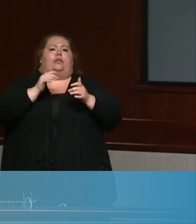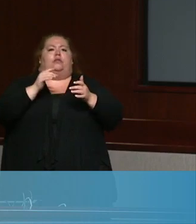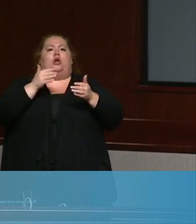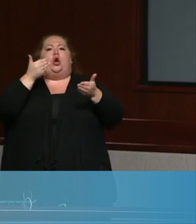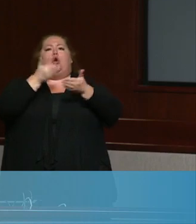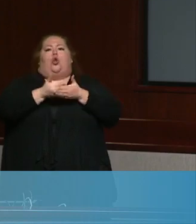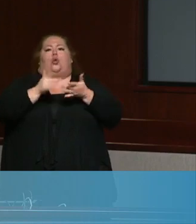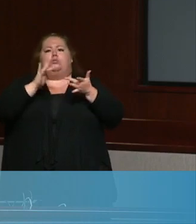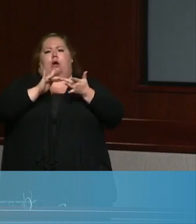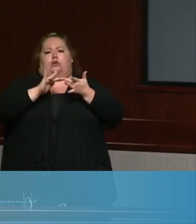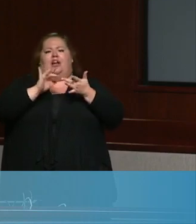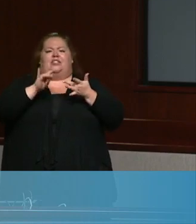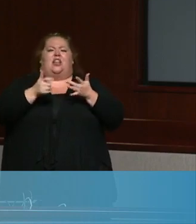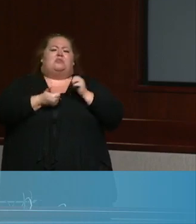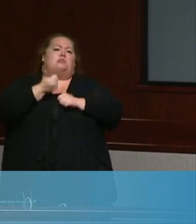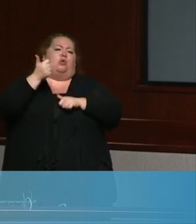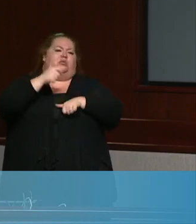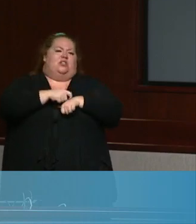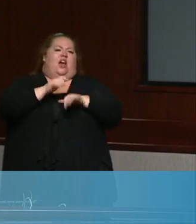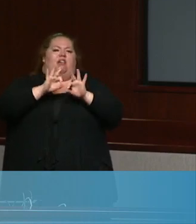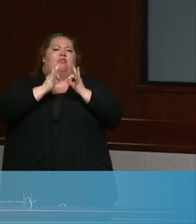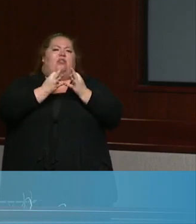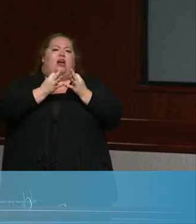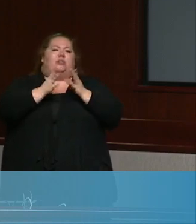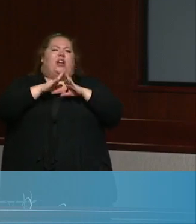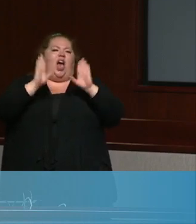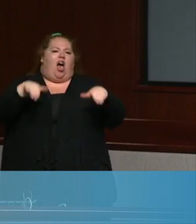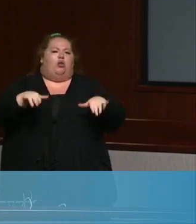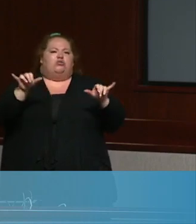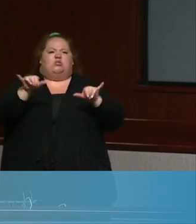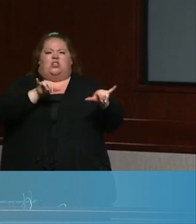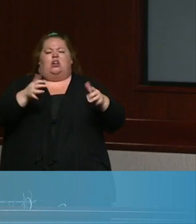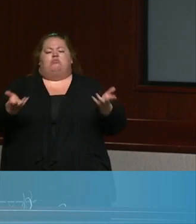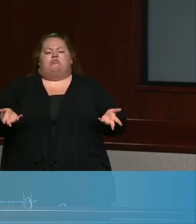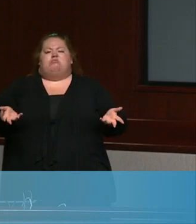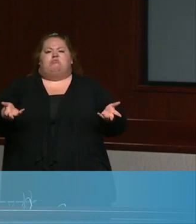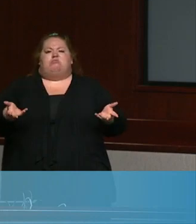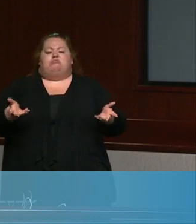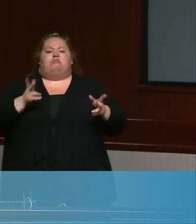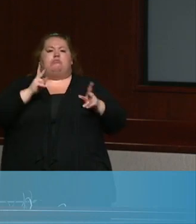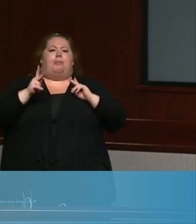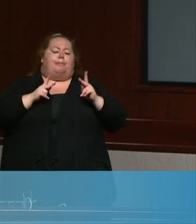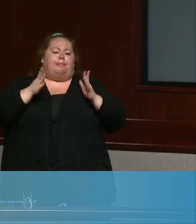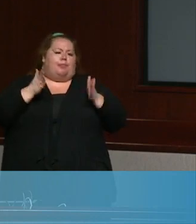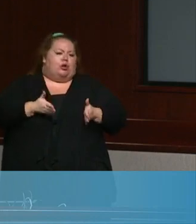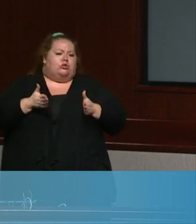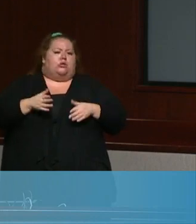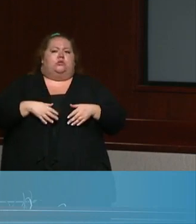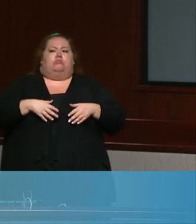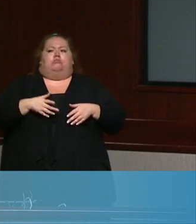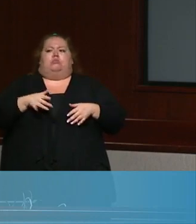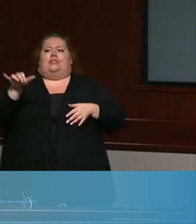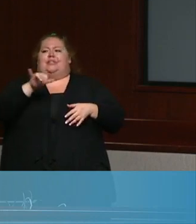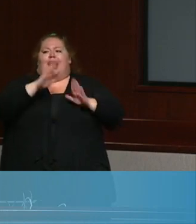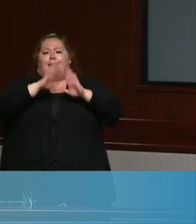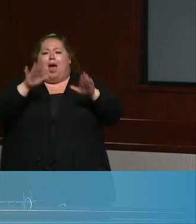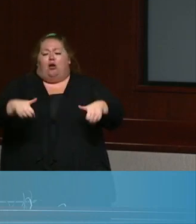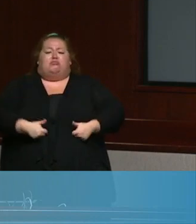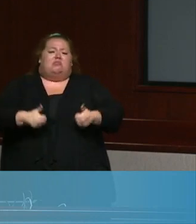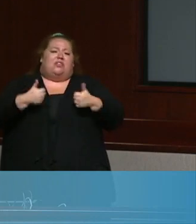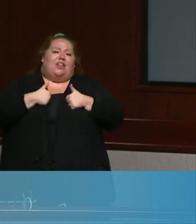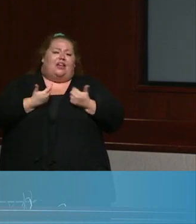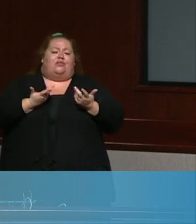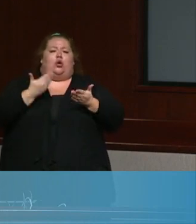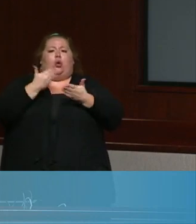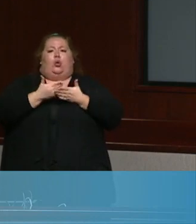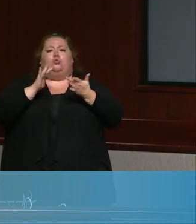and households. It is very common for a first person to be identified in the household. For other people who are in close